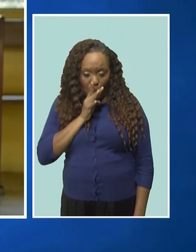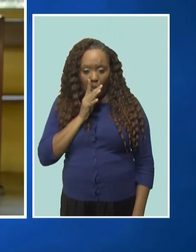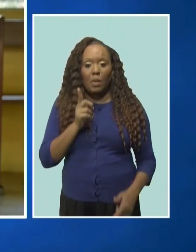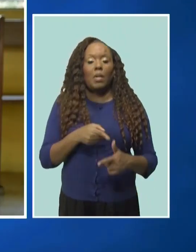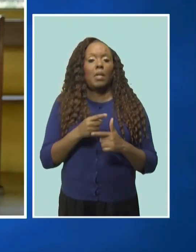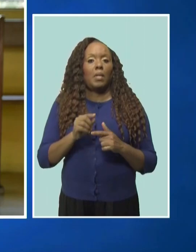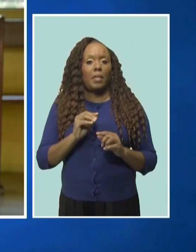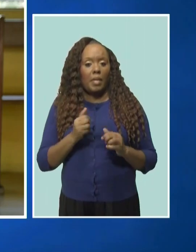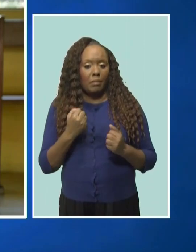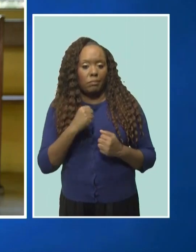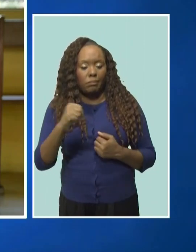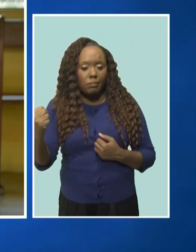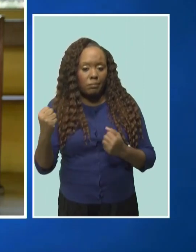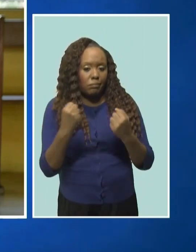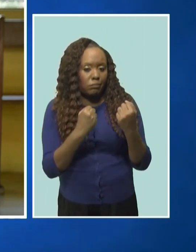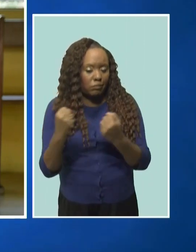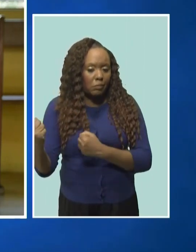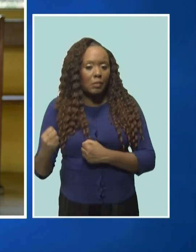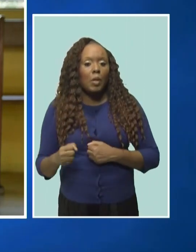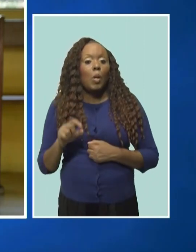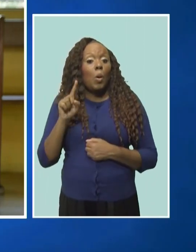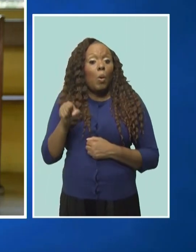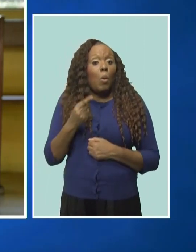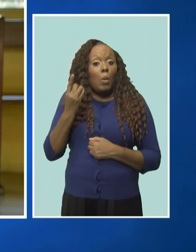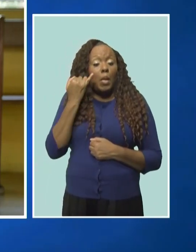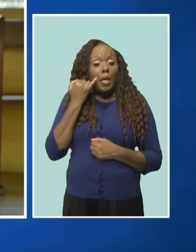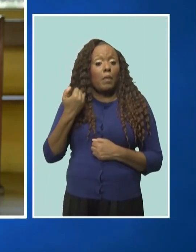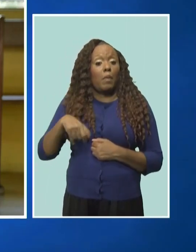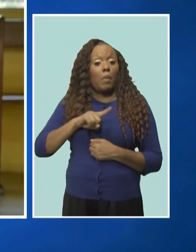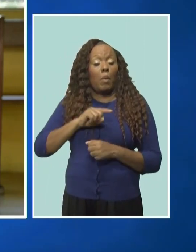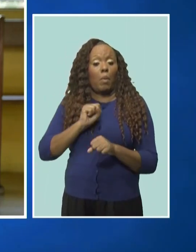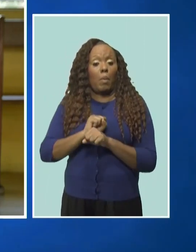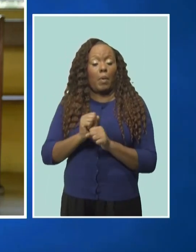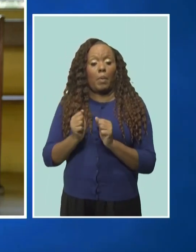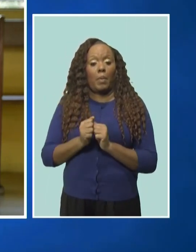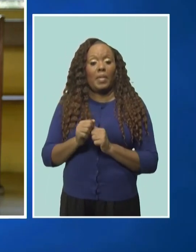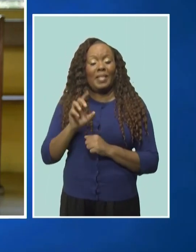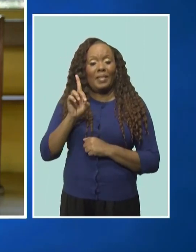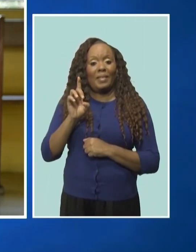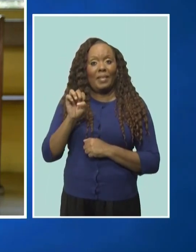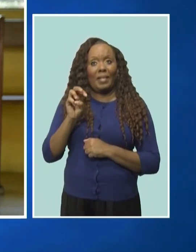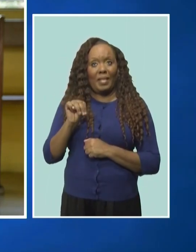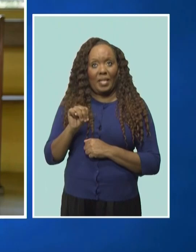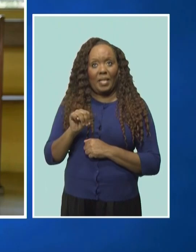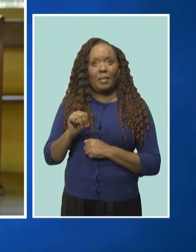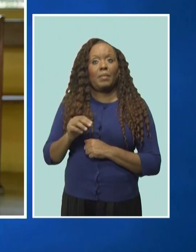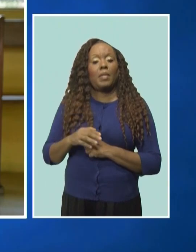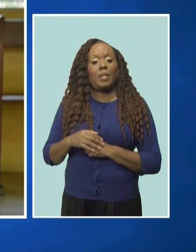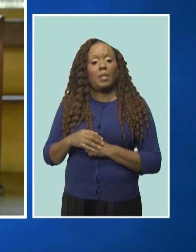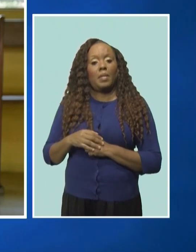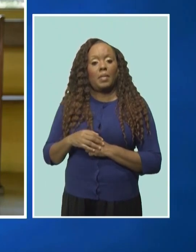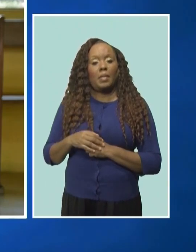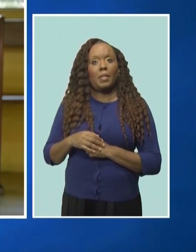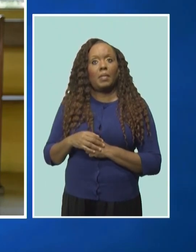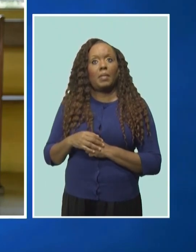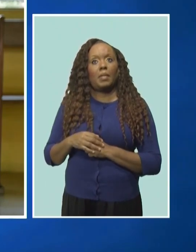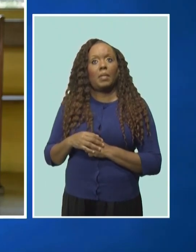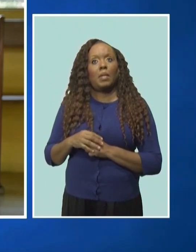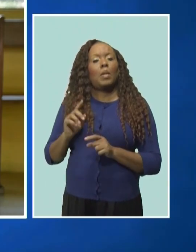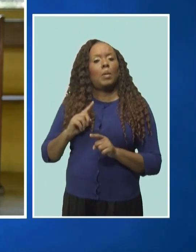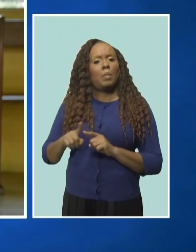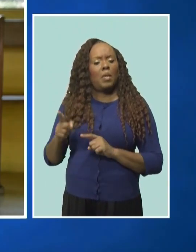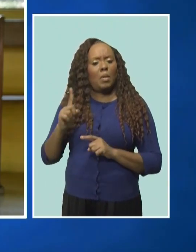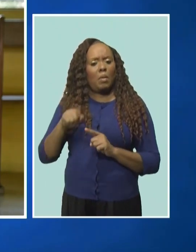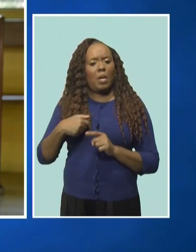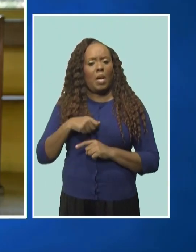Emergency Management and them at an event, we can use the microphone set. But you're going to tell me then that I can use my microphone when